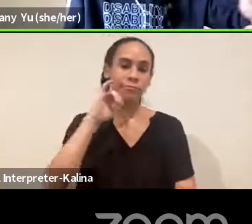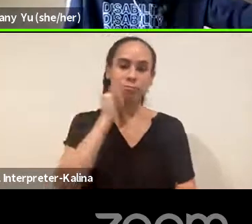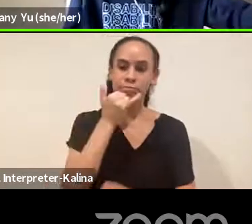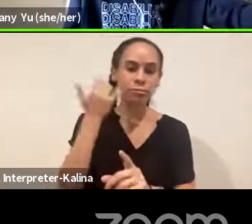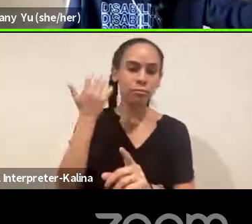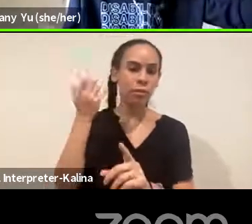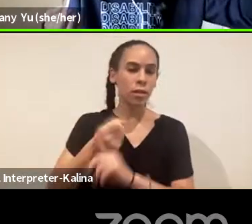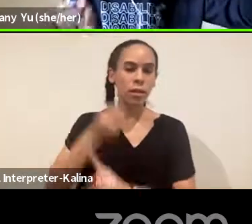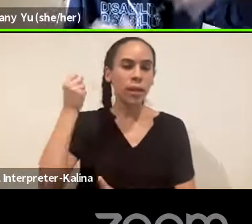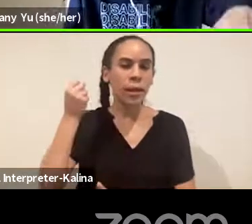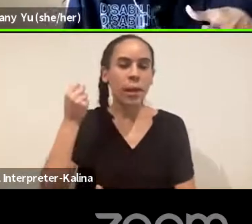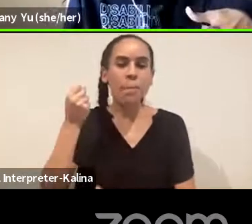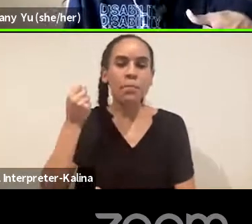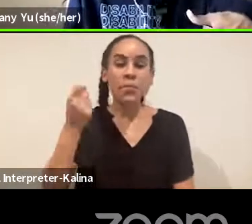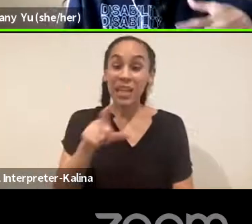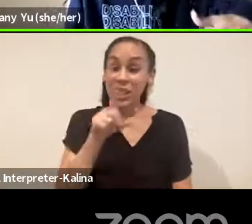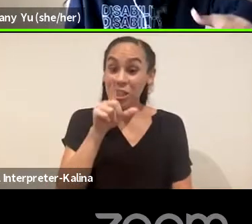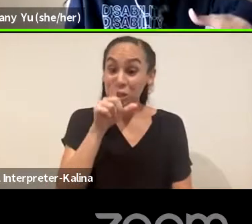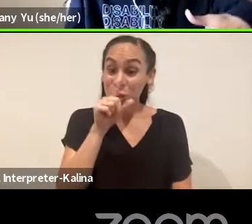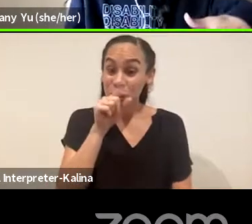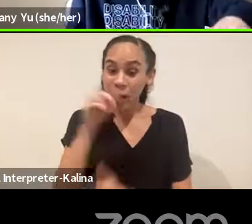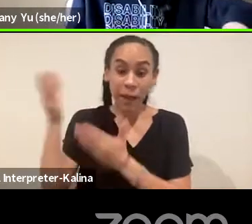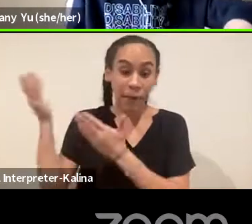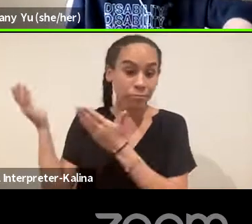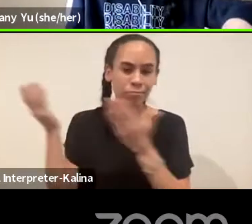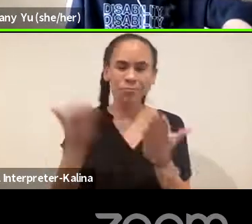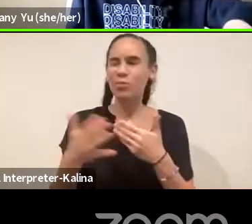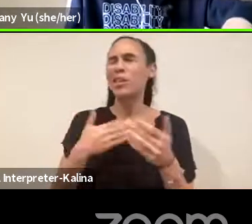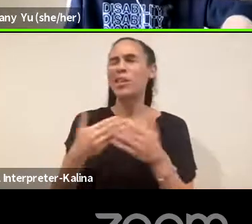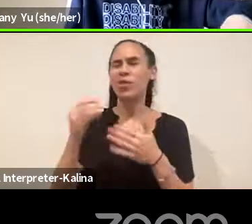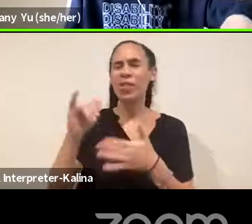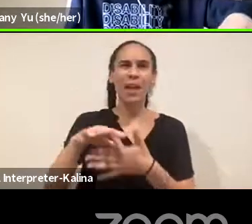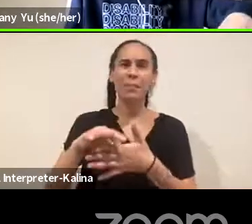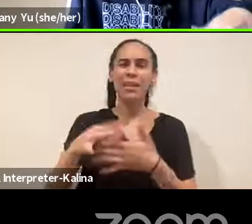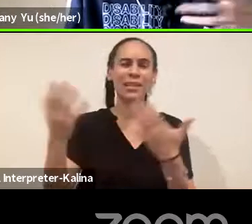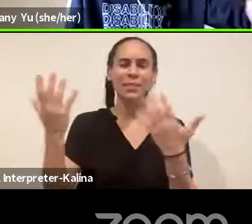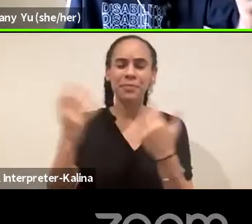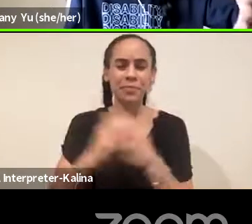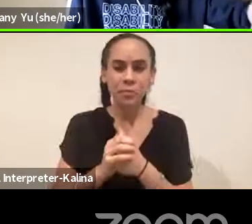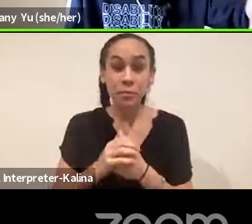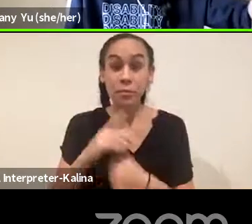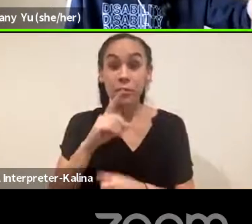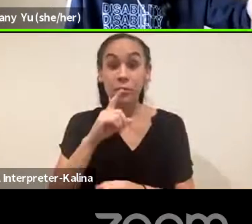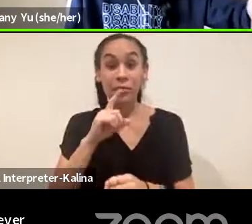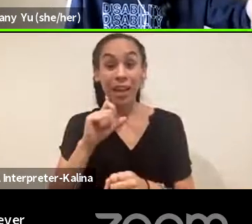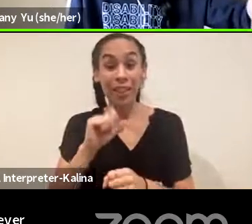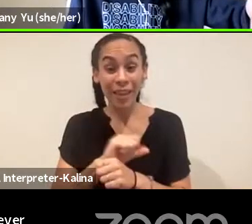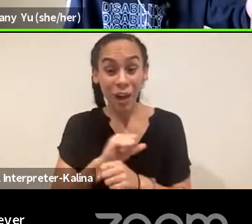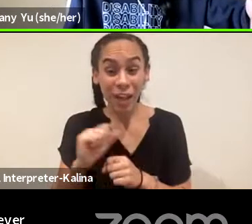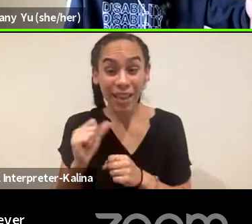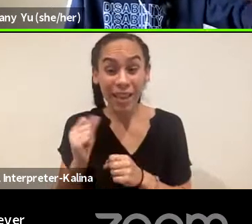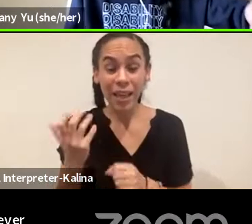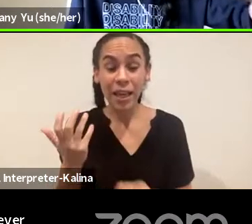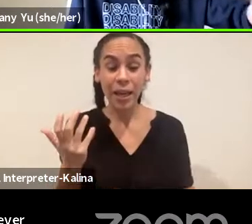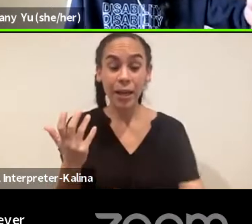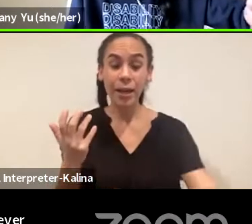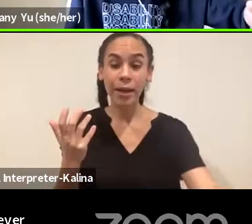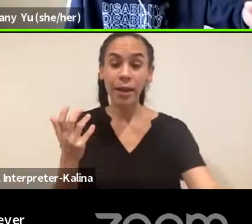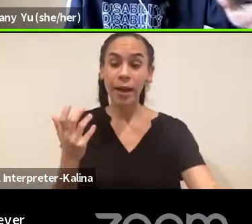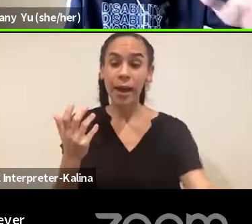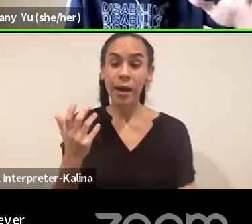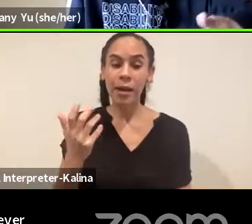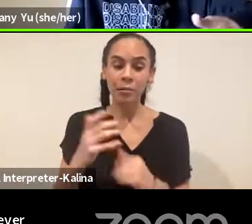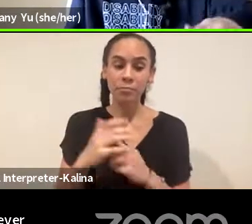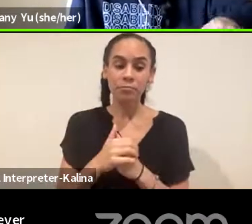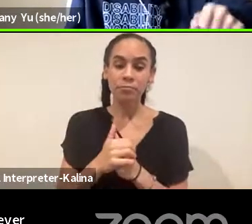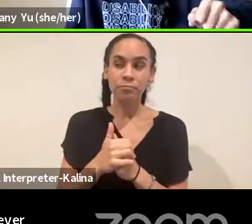and the chicken comes out, or whatever the meat dish is. And I'm literally just sitting there,